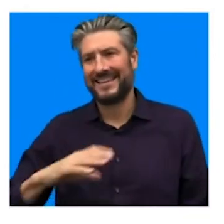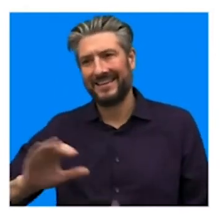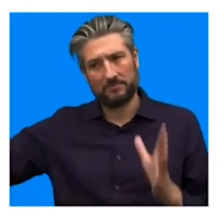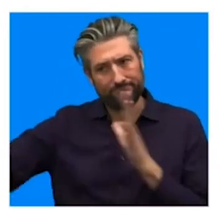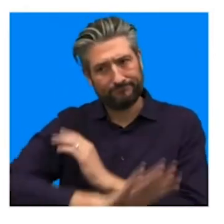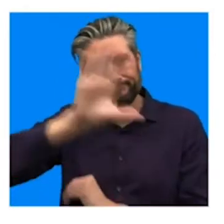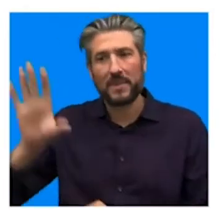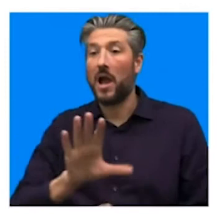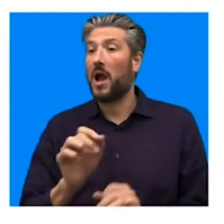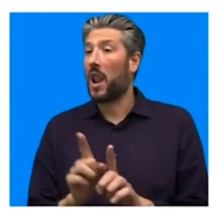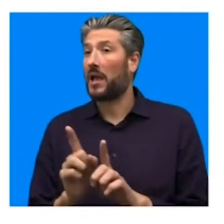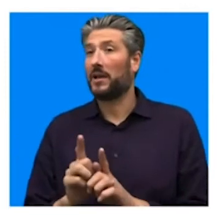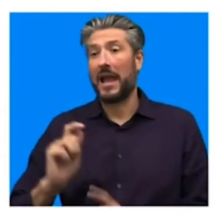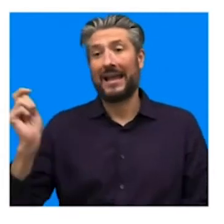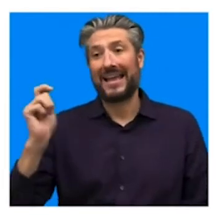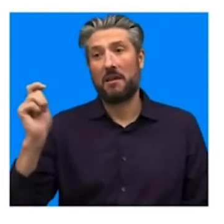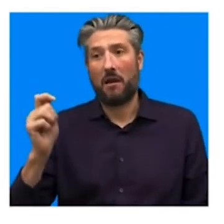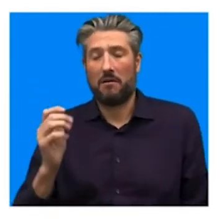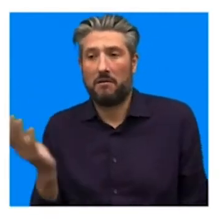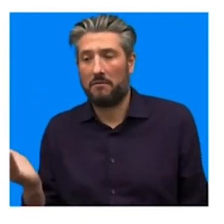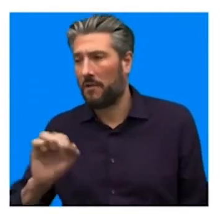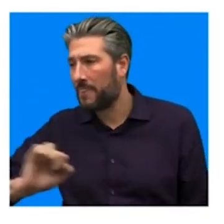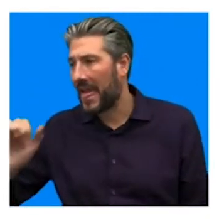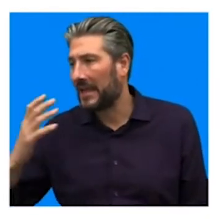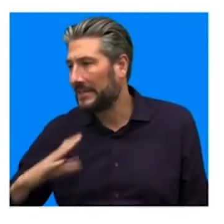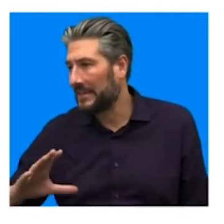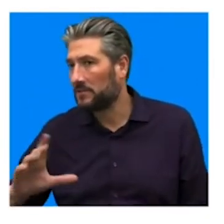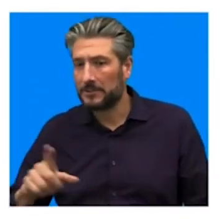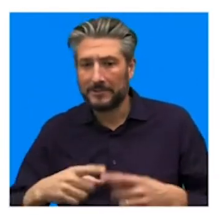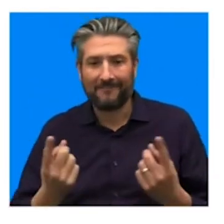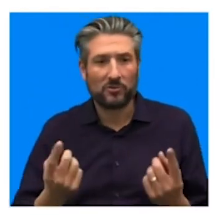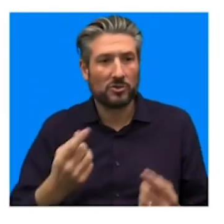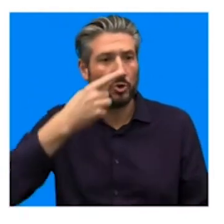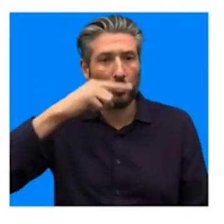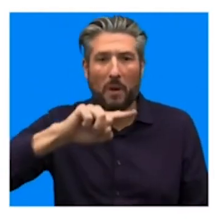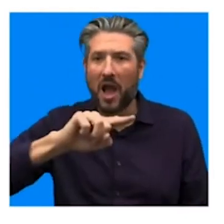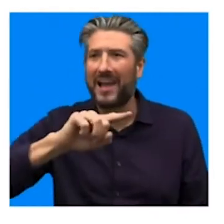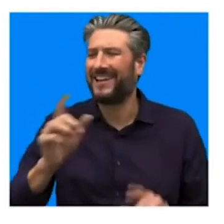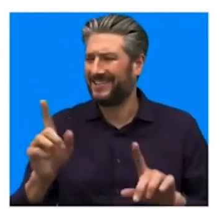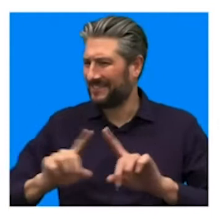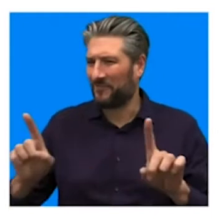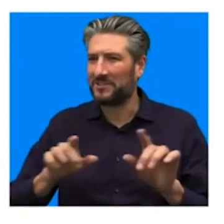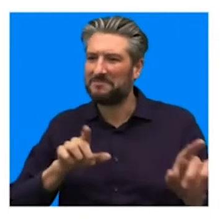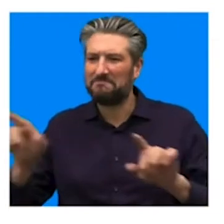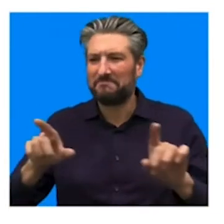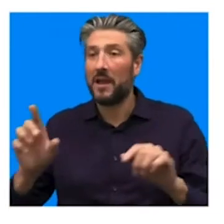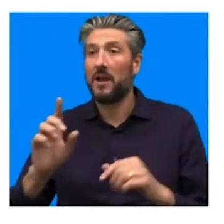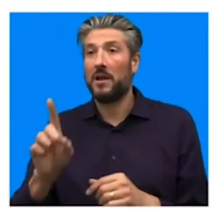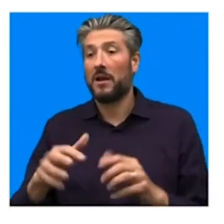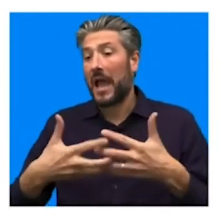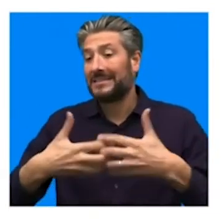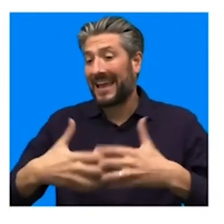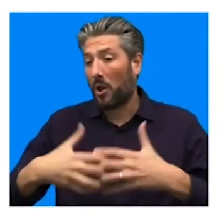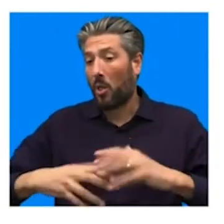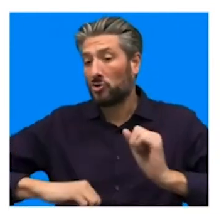Kenya is going to be very different than someone who in Dubai. And the technical infrastructure may be common,